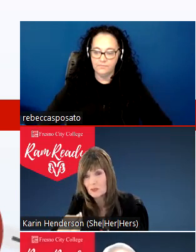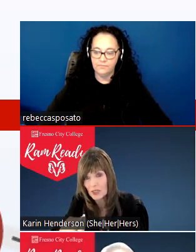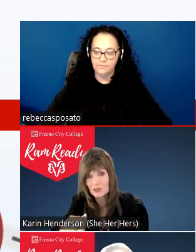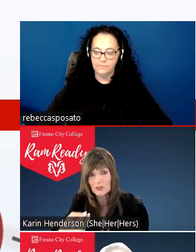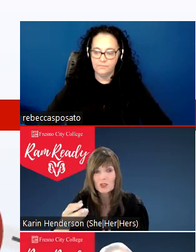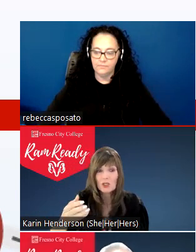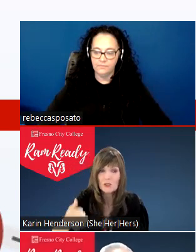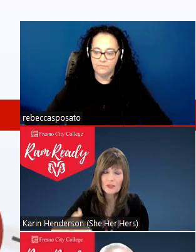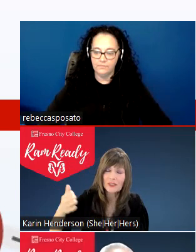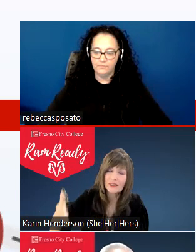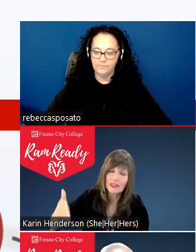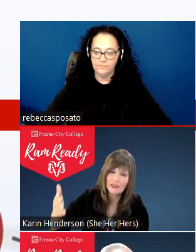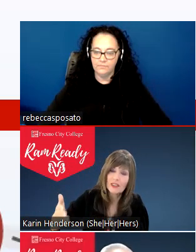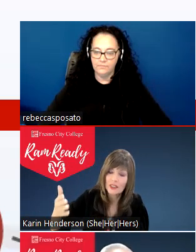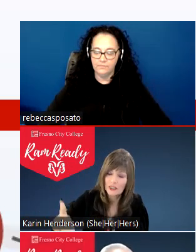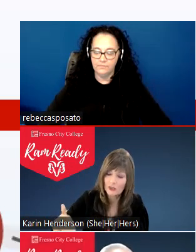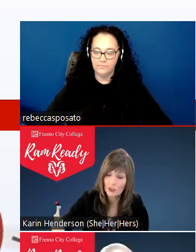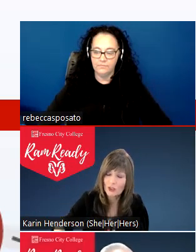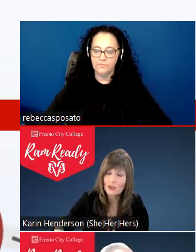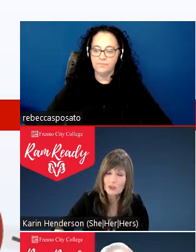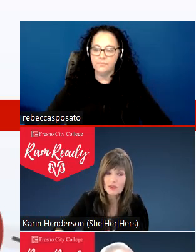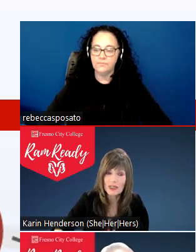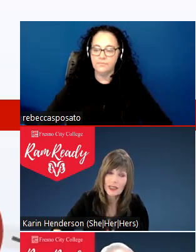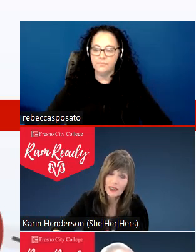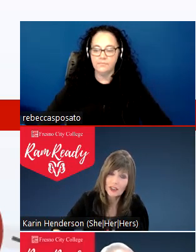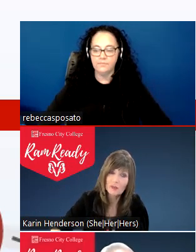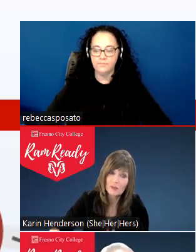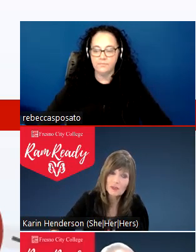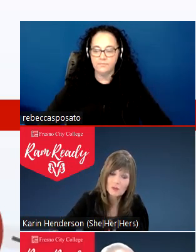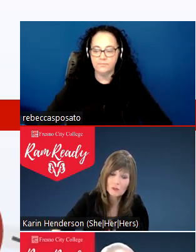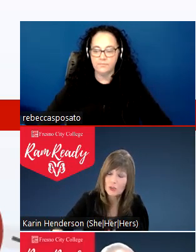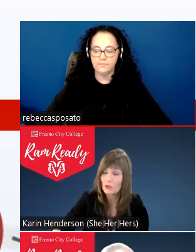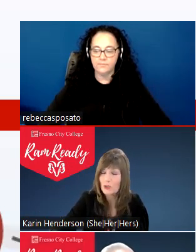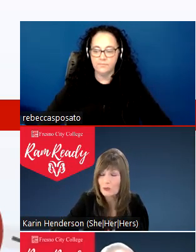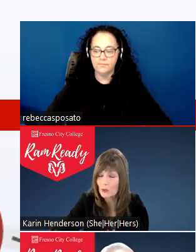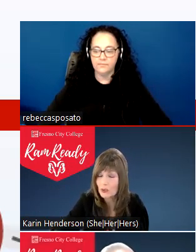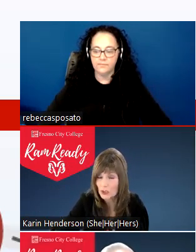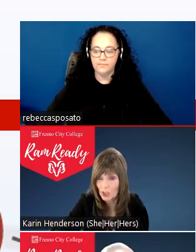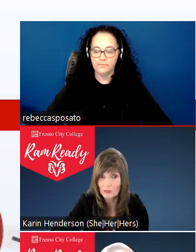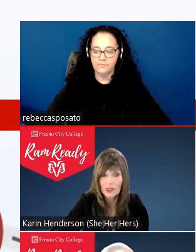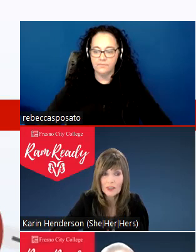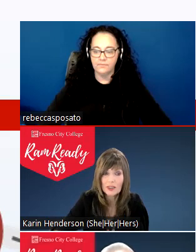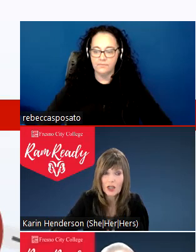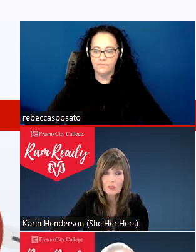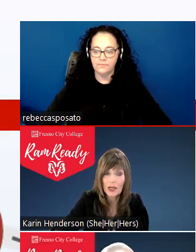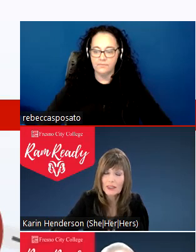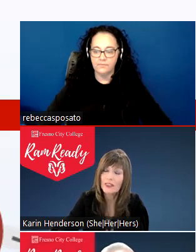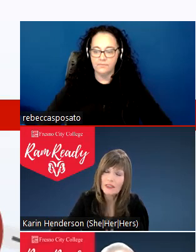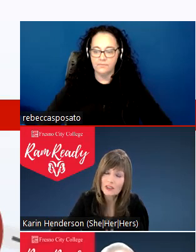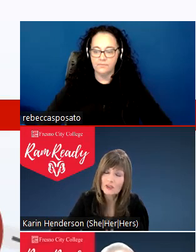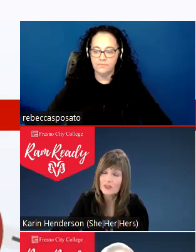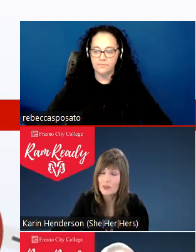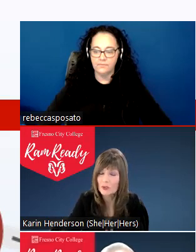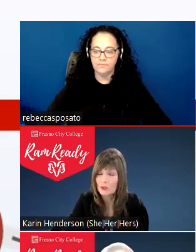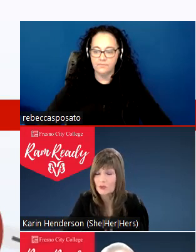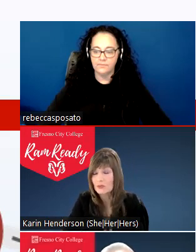to an advisor who then can, in the long term, say, hey, maybe when you're looking for a job, I can